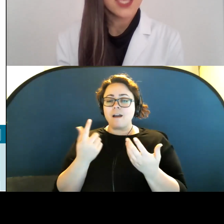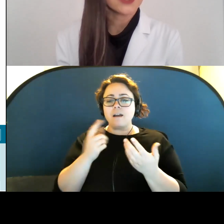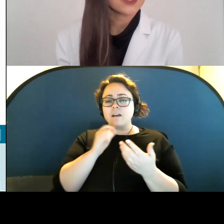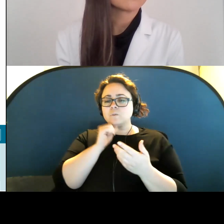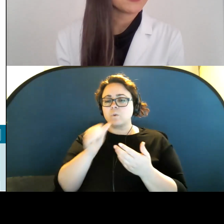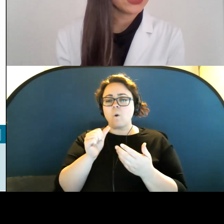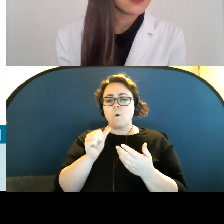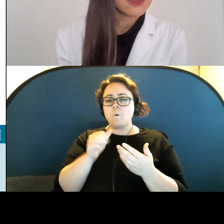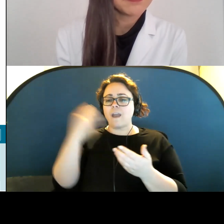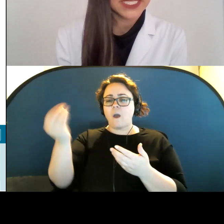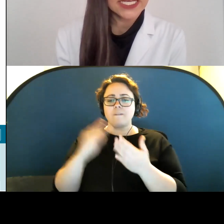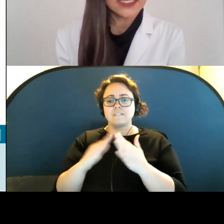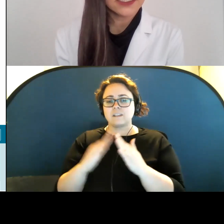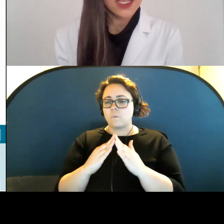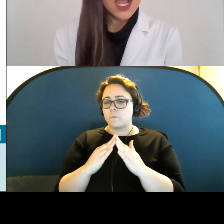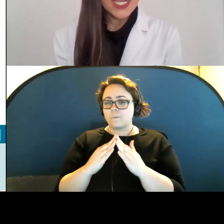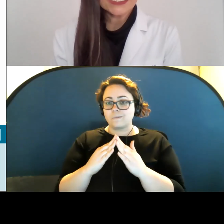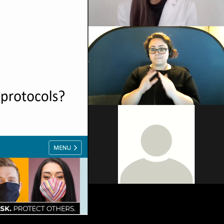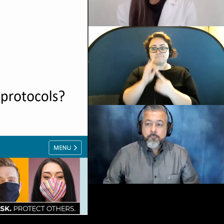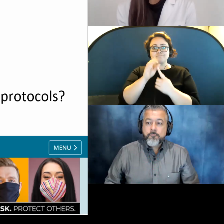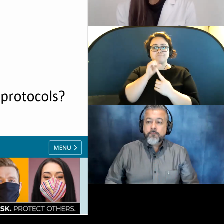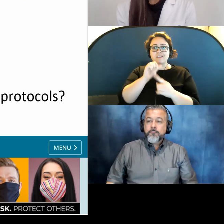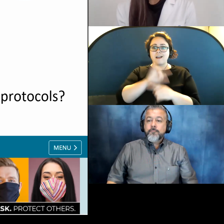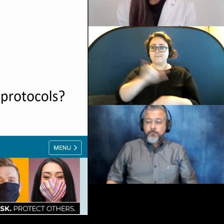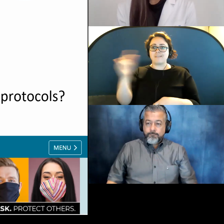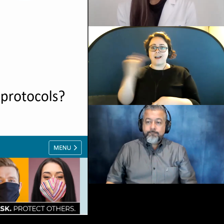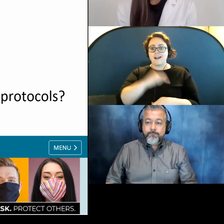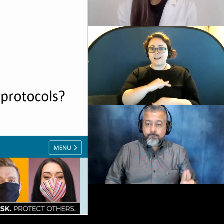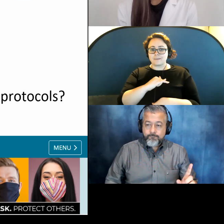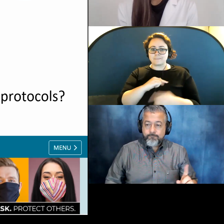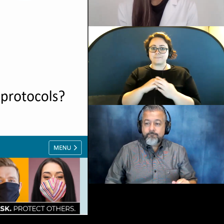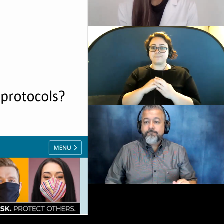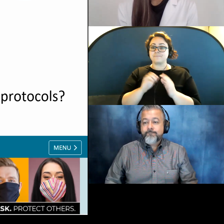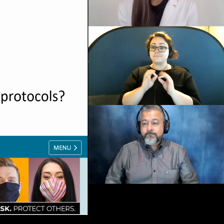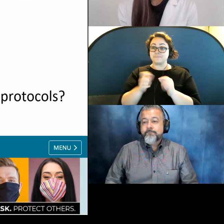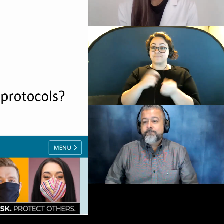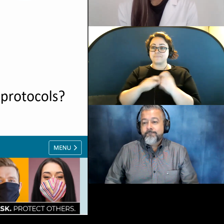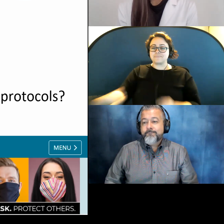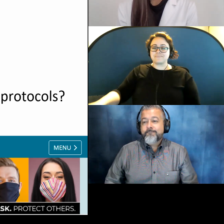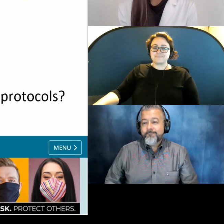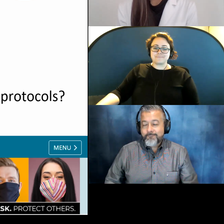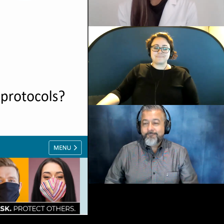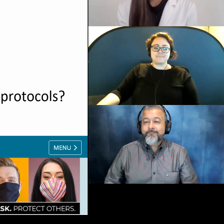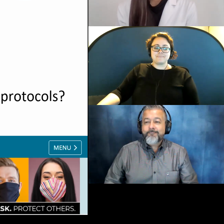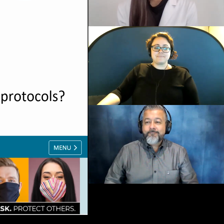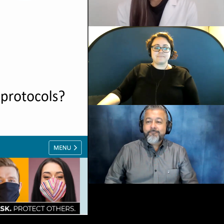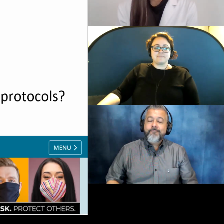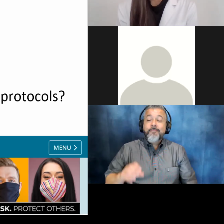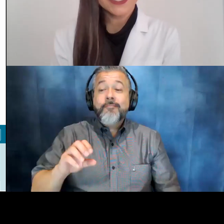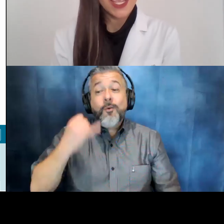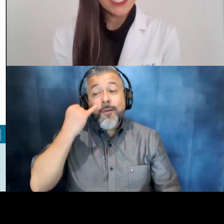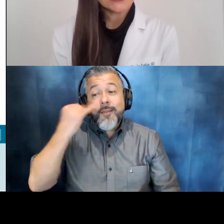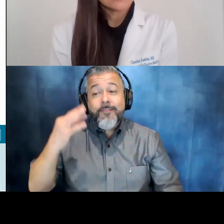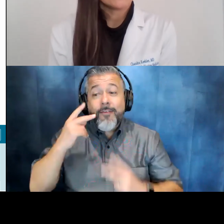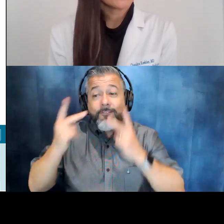holidays, especially not on planes. Consider where the guests are coming from and their safety